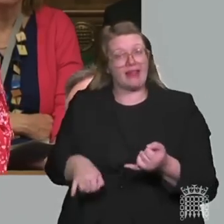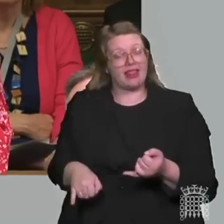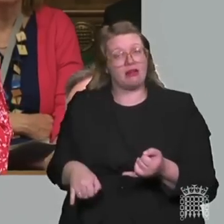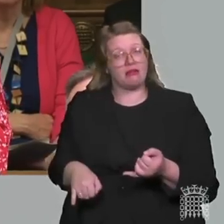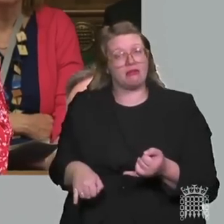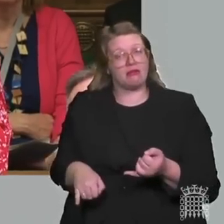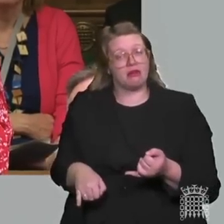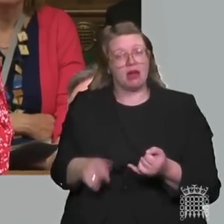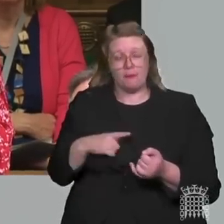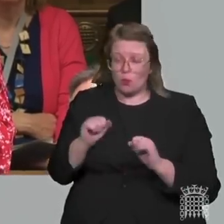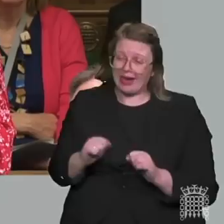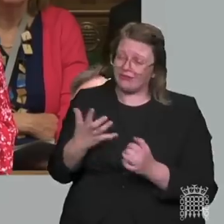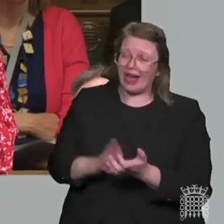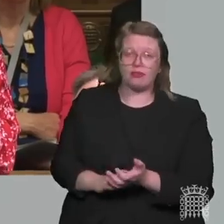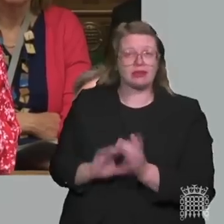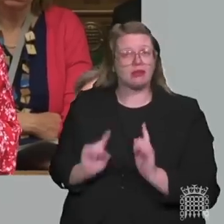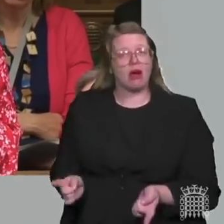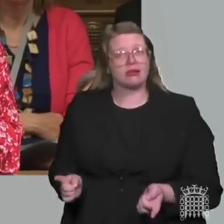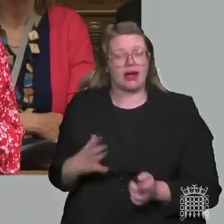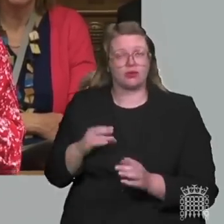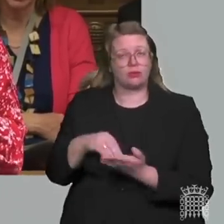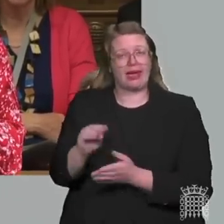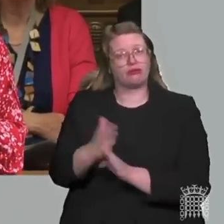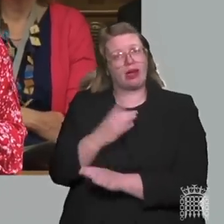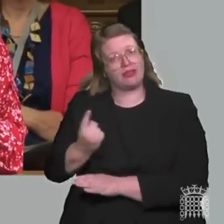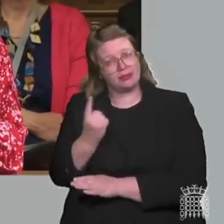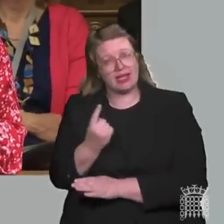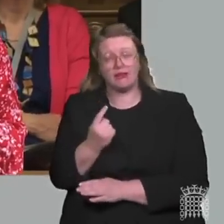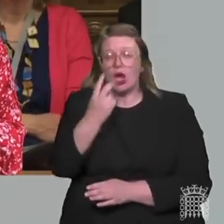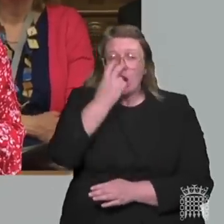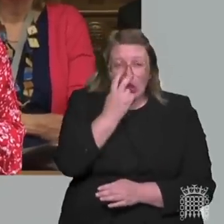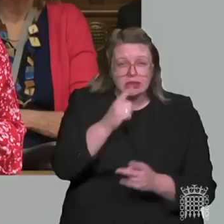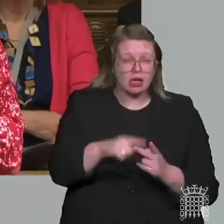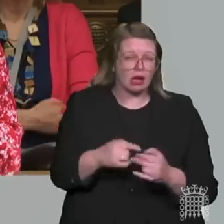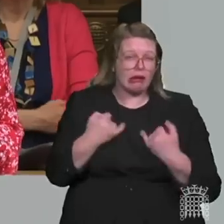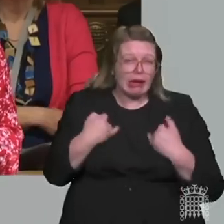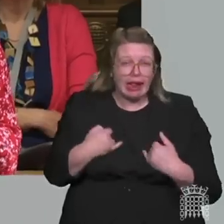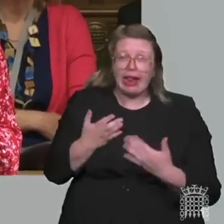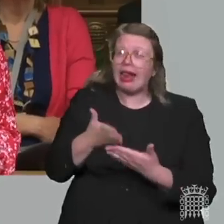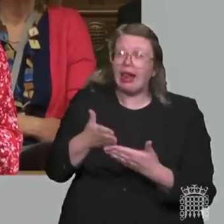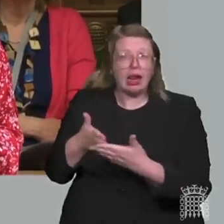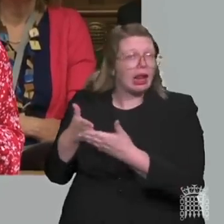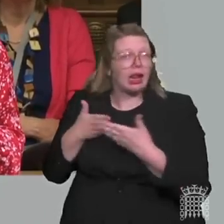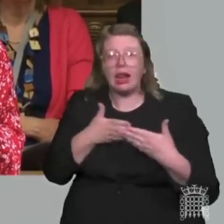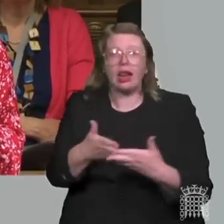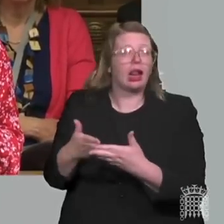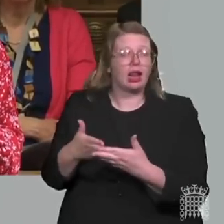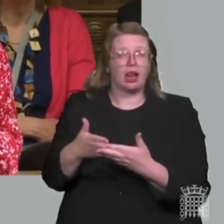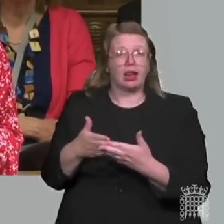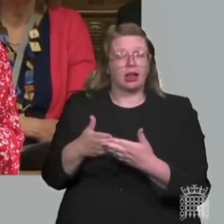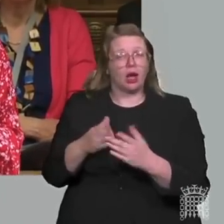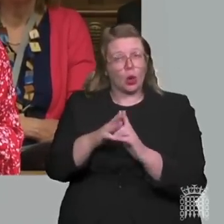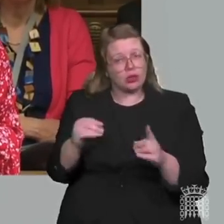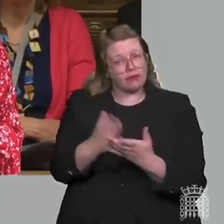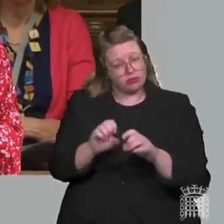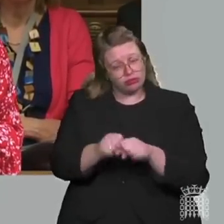is the reality of Tory Britain. Elderly and sick people neglected and turned away. The Conservatives have broken the NHS and they've